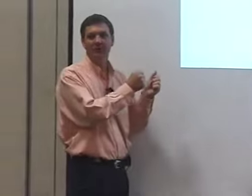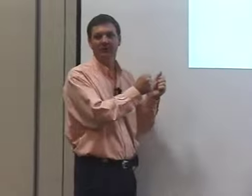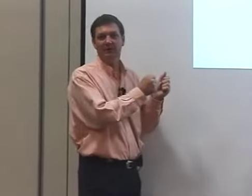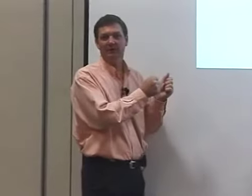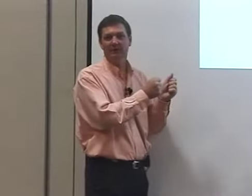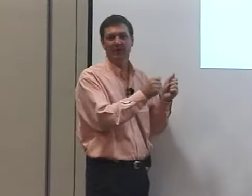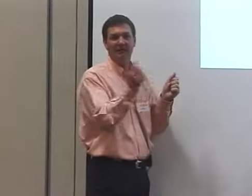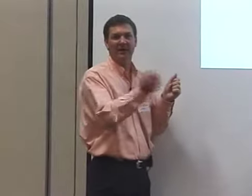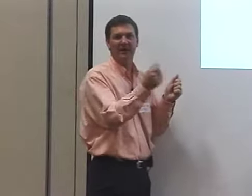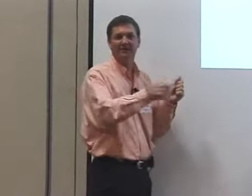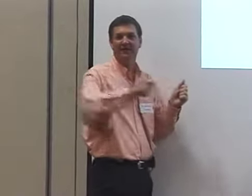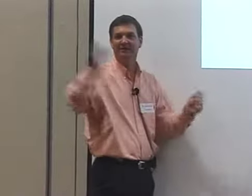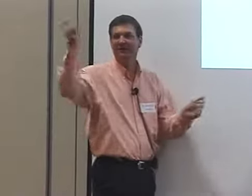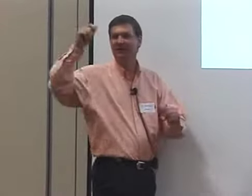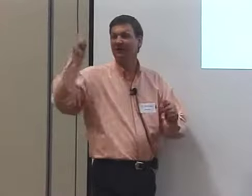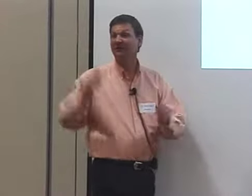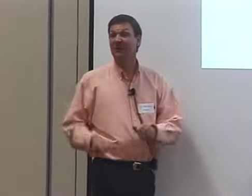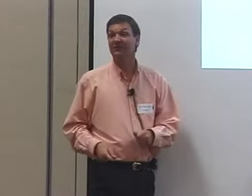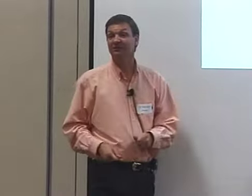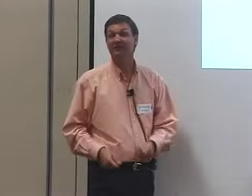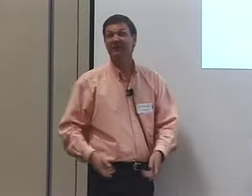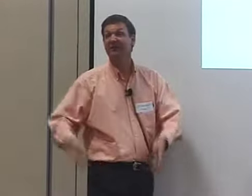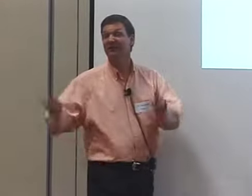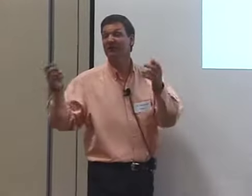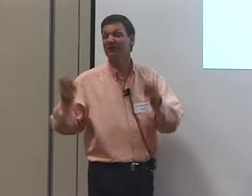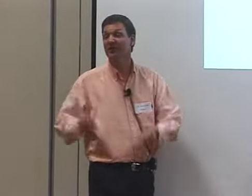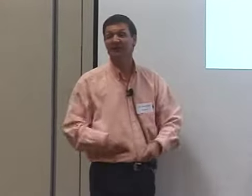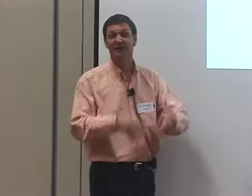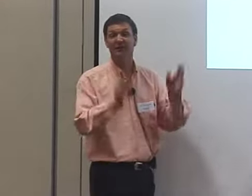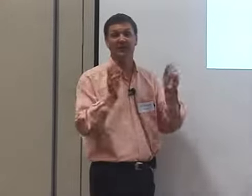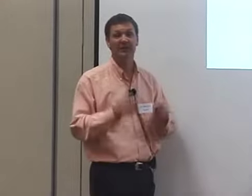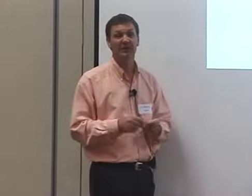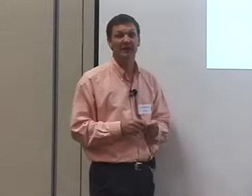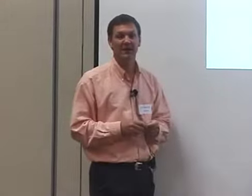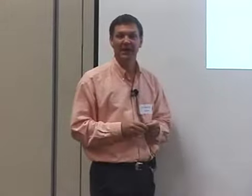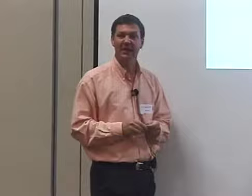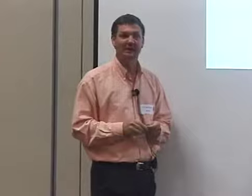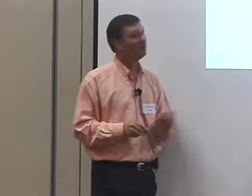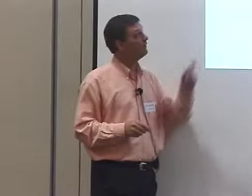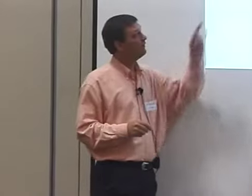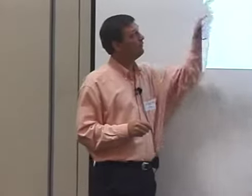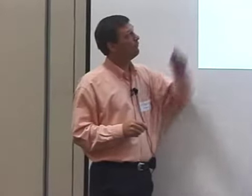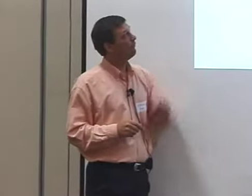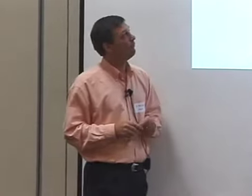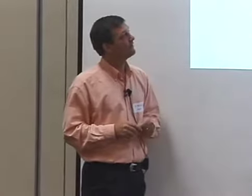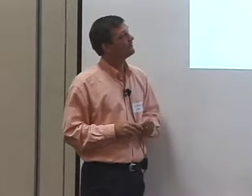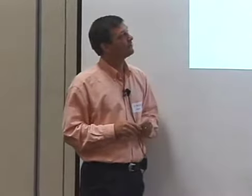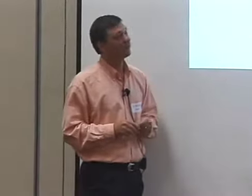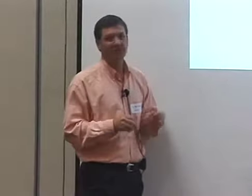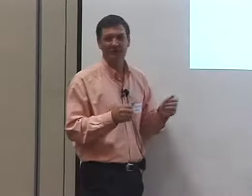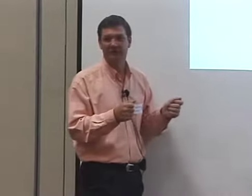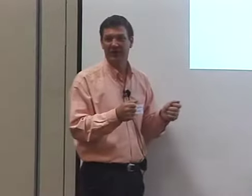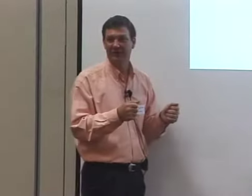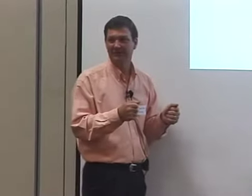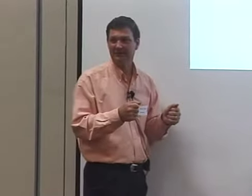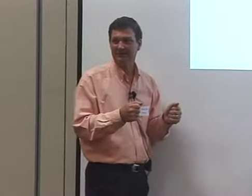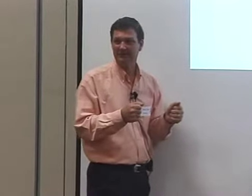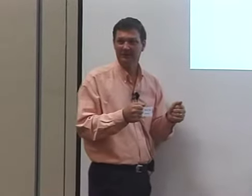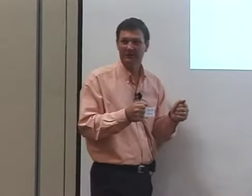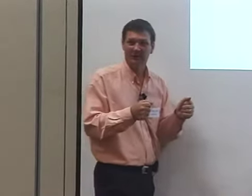yoo-hoo-hoo-hoo-hoo. I bang on things, I make noises, I disrupt, I tip over a desk, I do something. And what is the result of